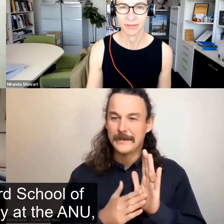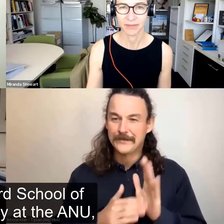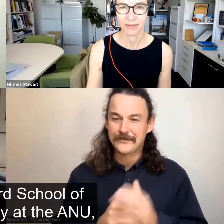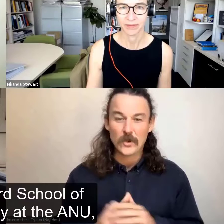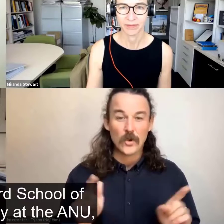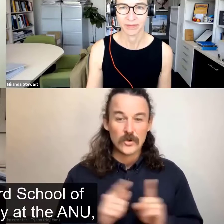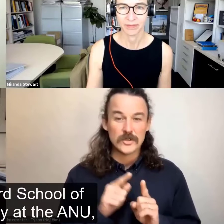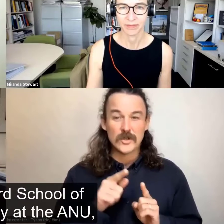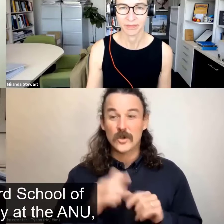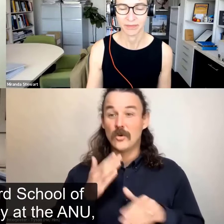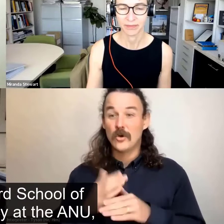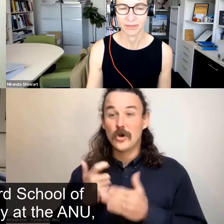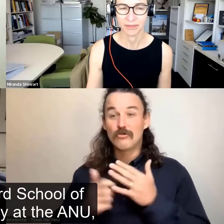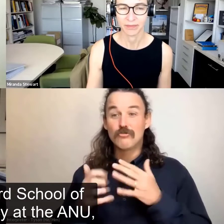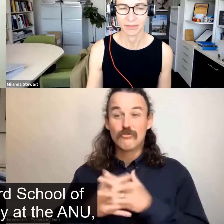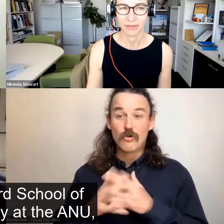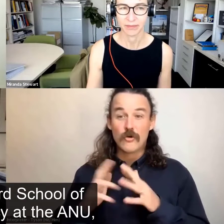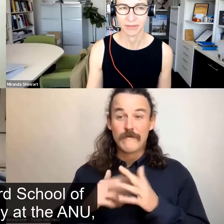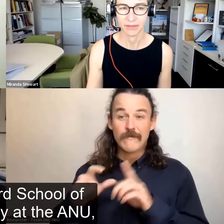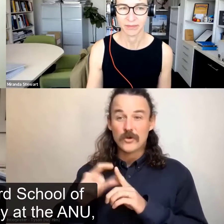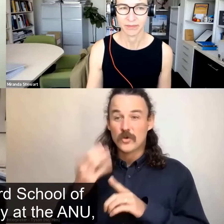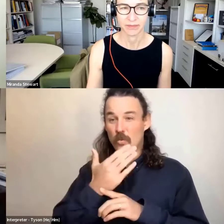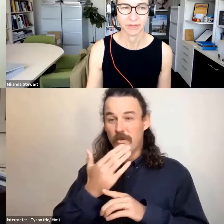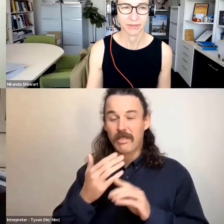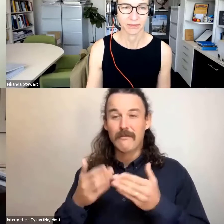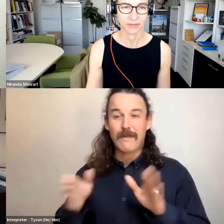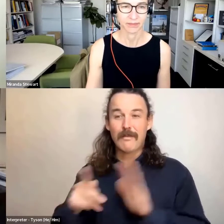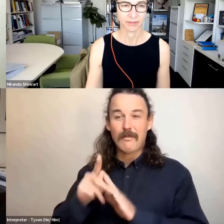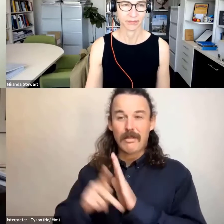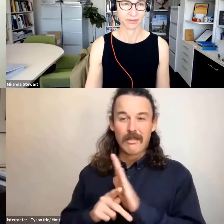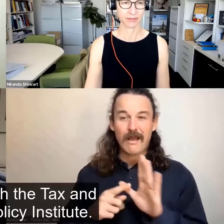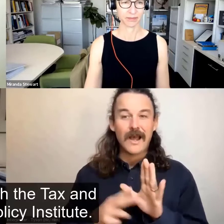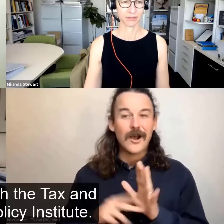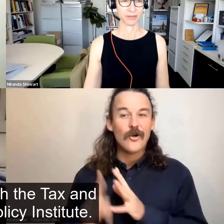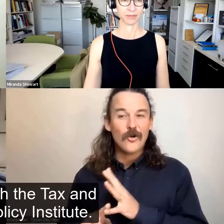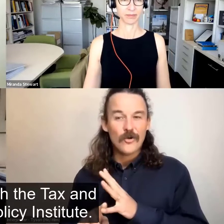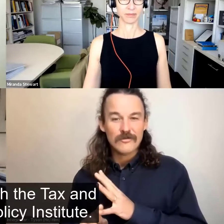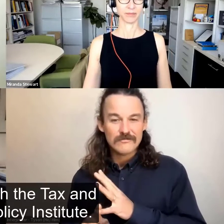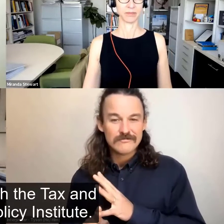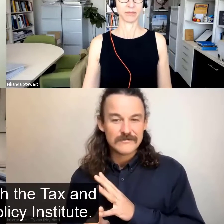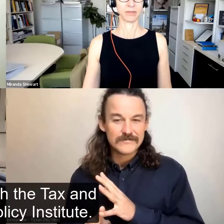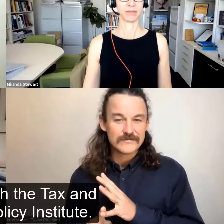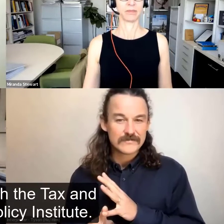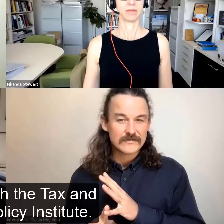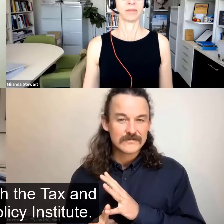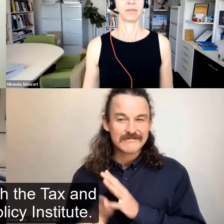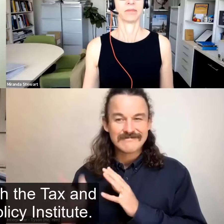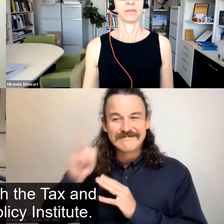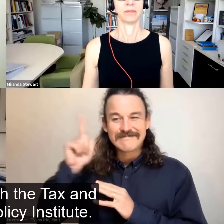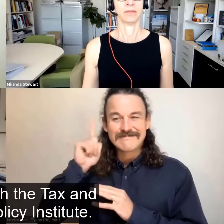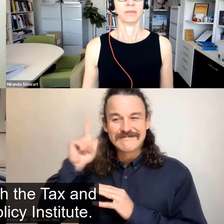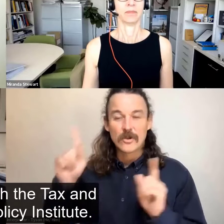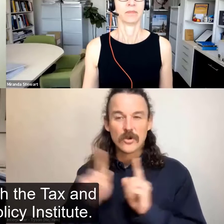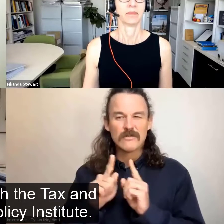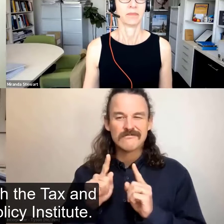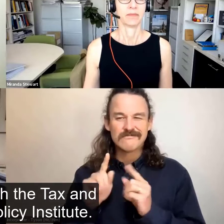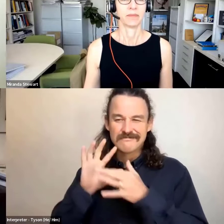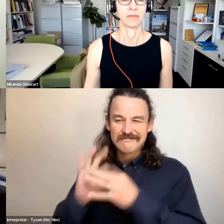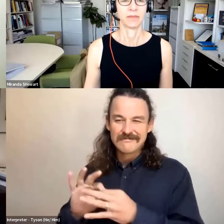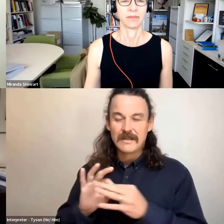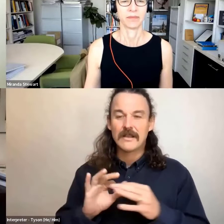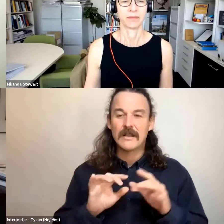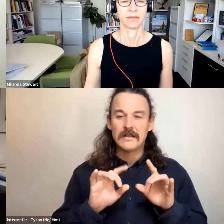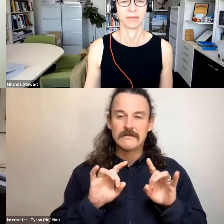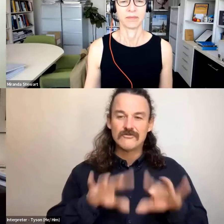at Crawford's School of Public Policy at the ANU, affiliated with the Tax and Transfer Policy Institute.